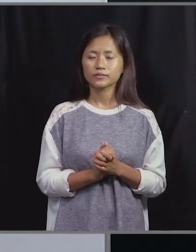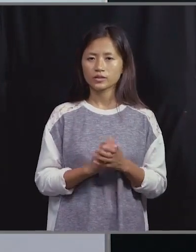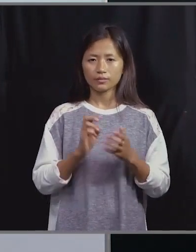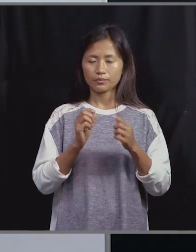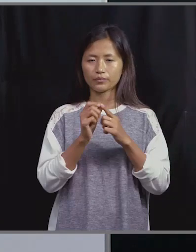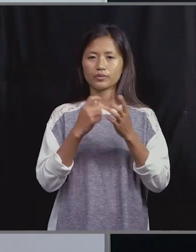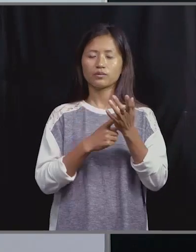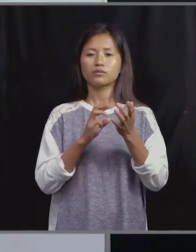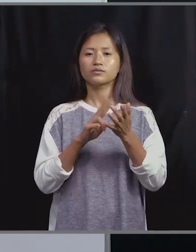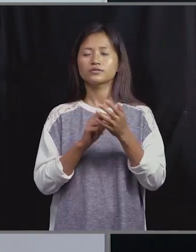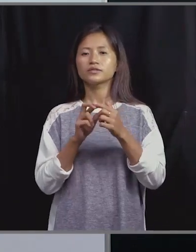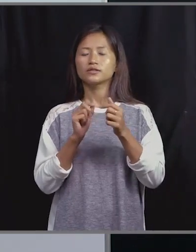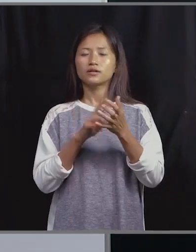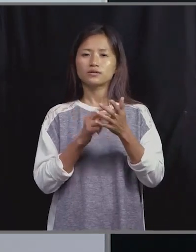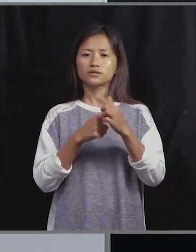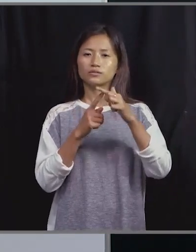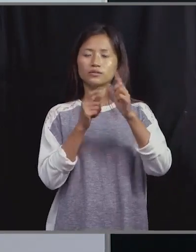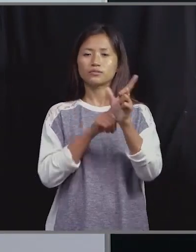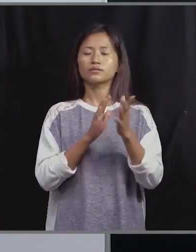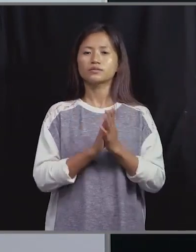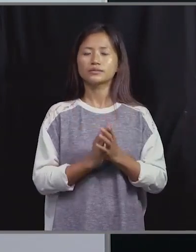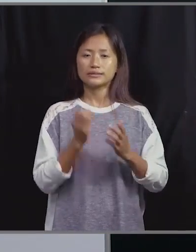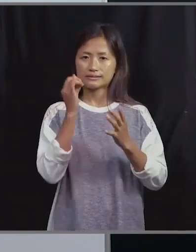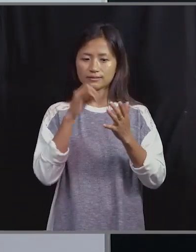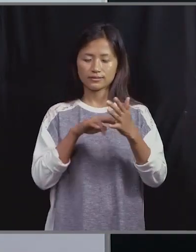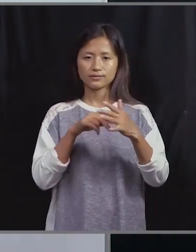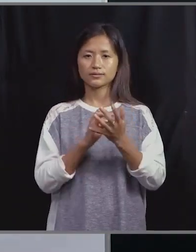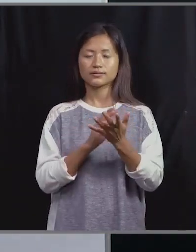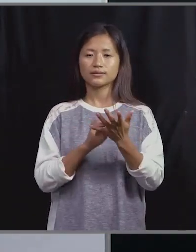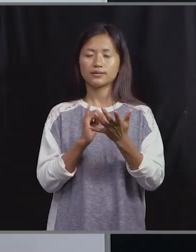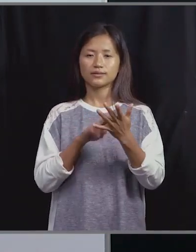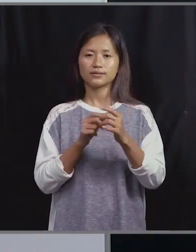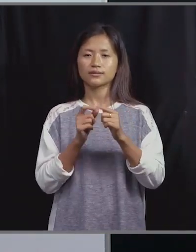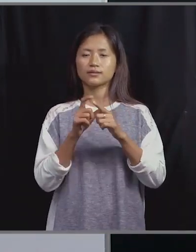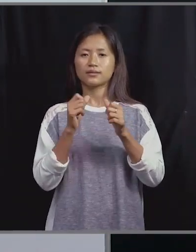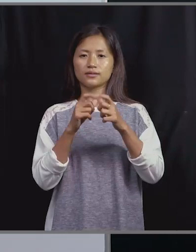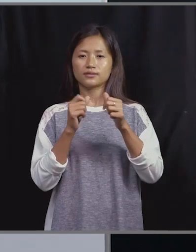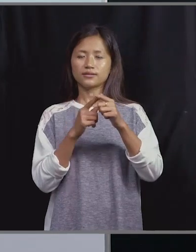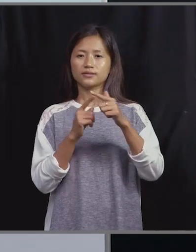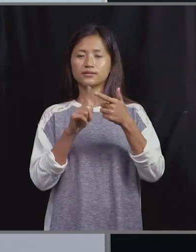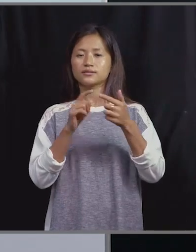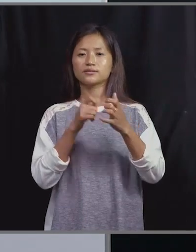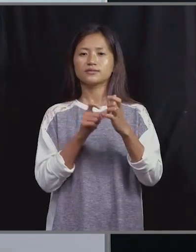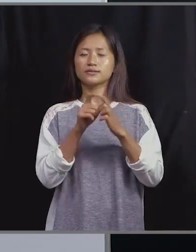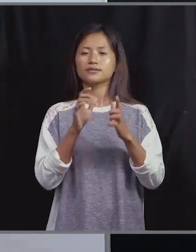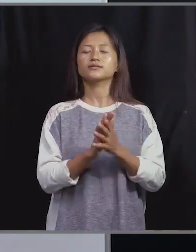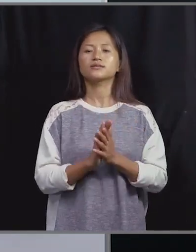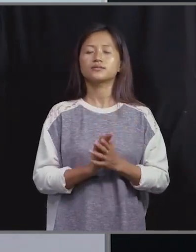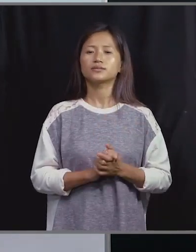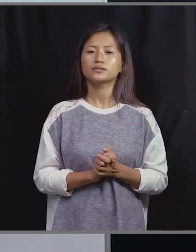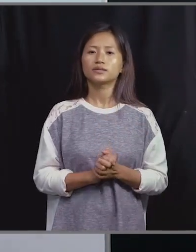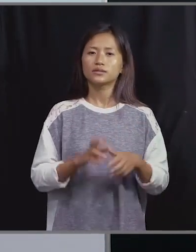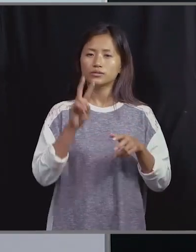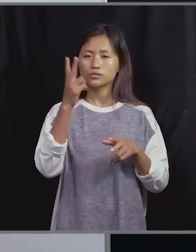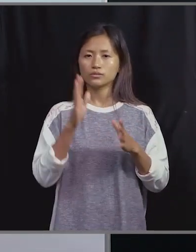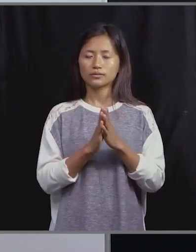poverty and indebtedness led to Deccan Riot? If we look at the context of our textbook, we will find poverty in